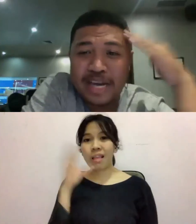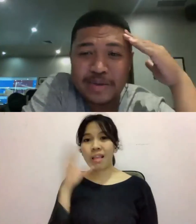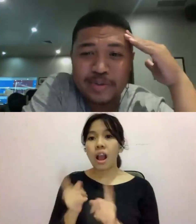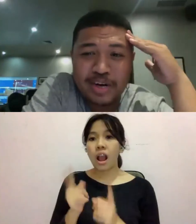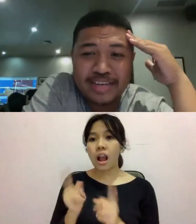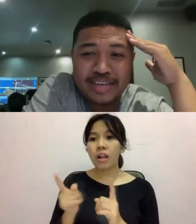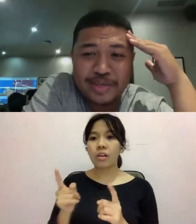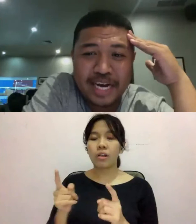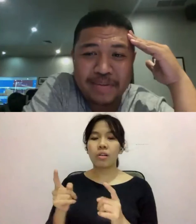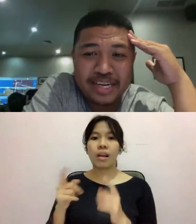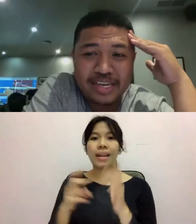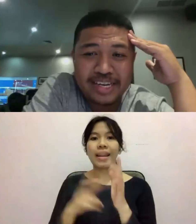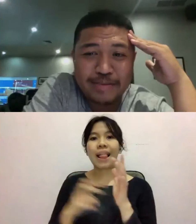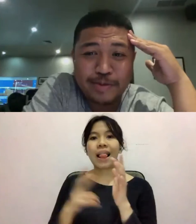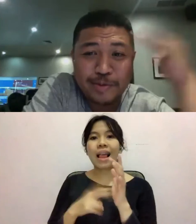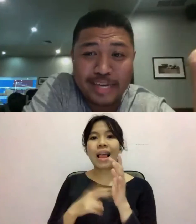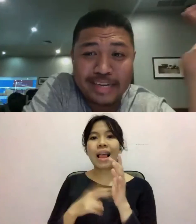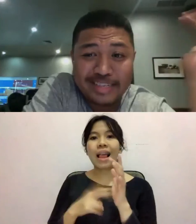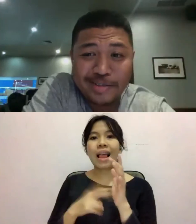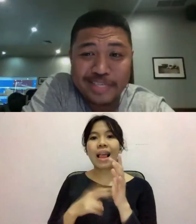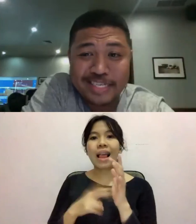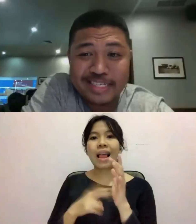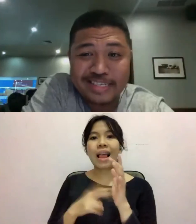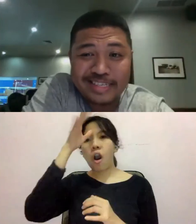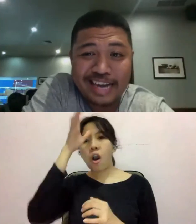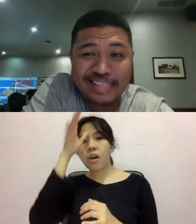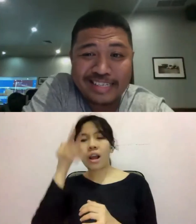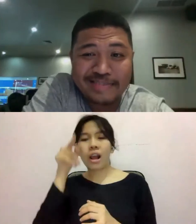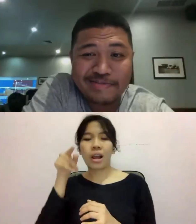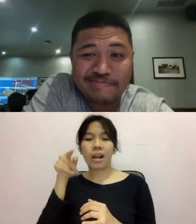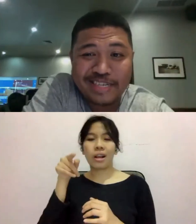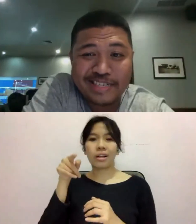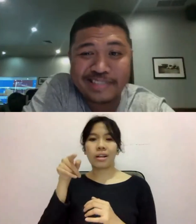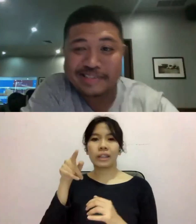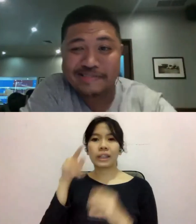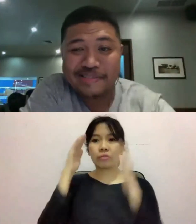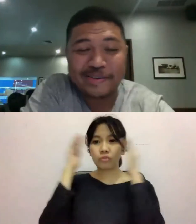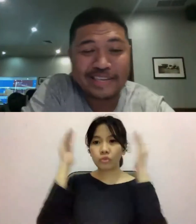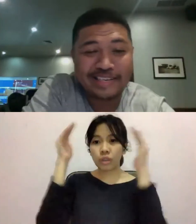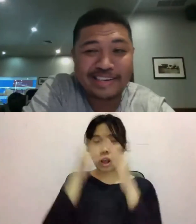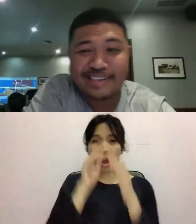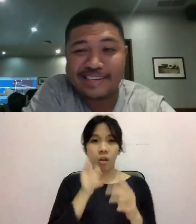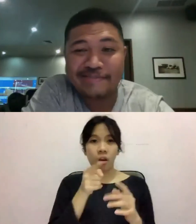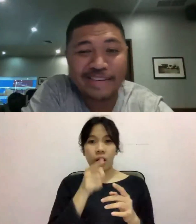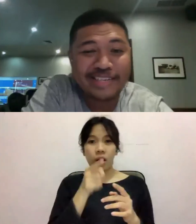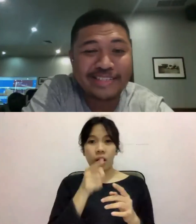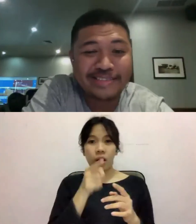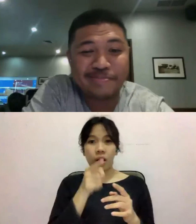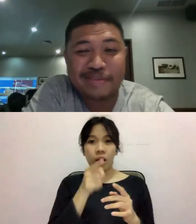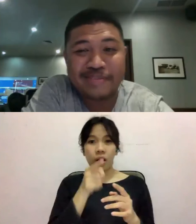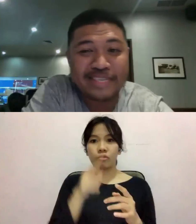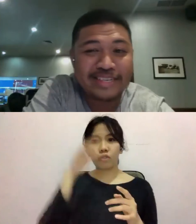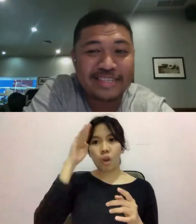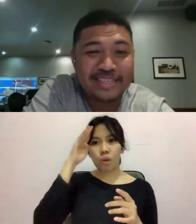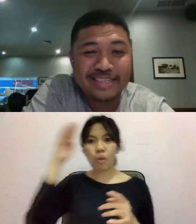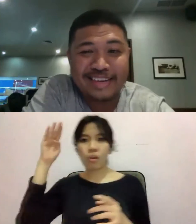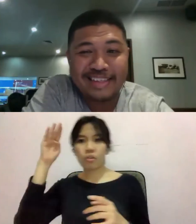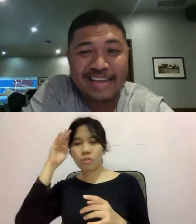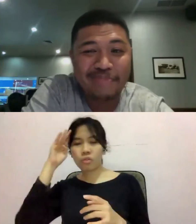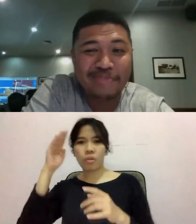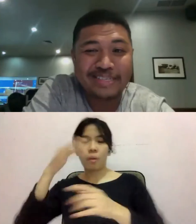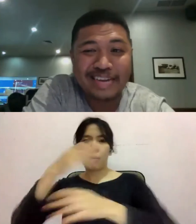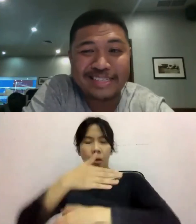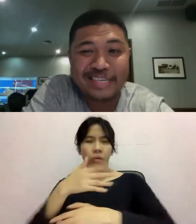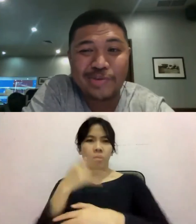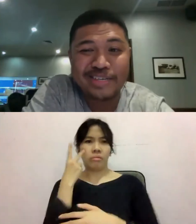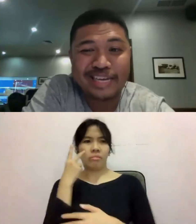like stereotyping, like if you do this, that is a girl stuff, like hugging Yeah. friends in public, and that